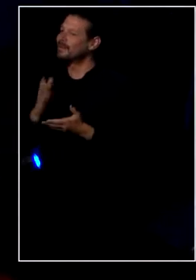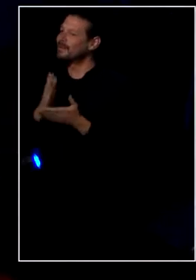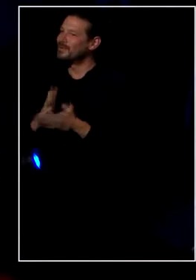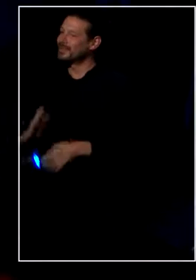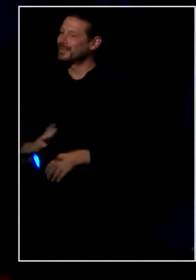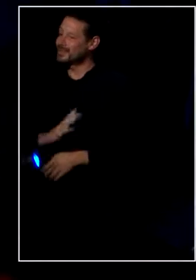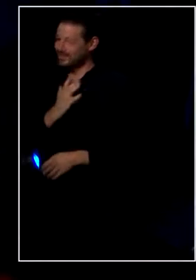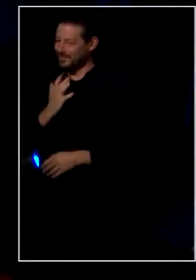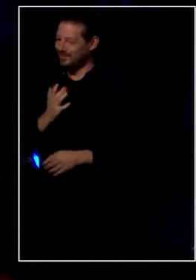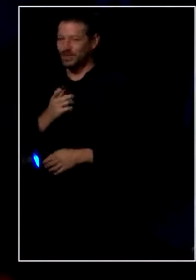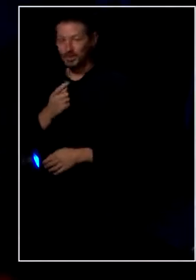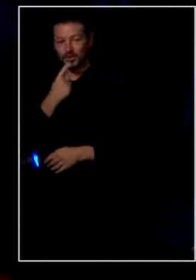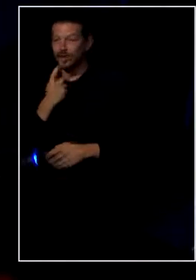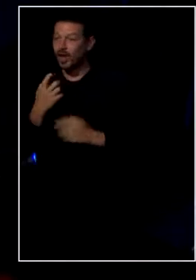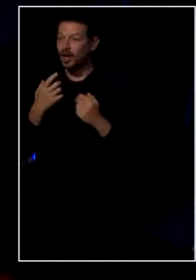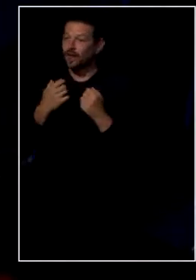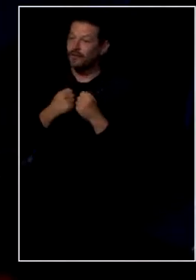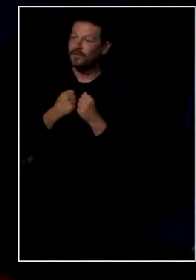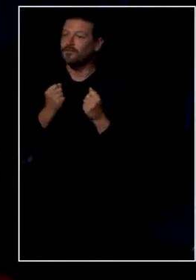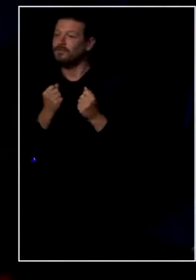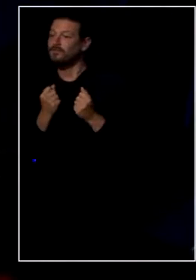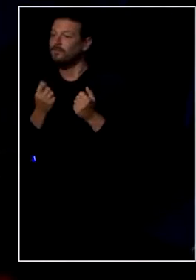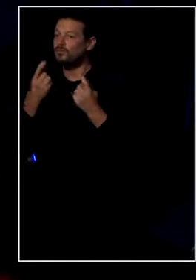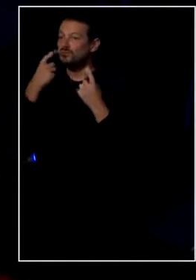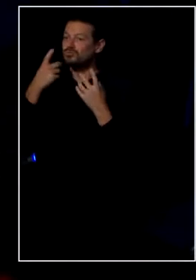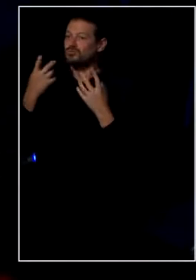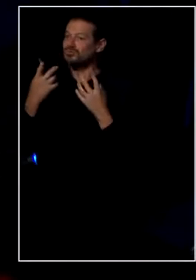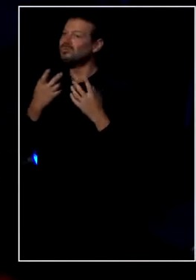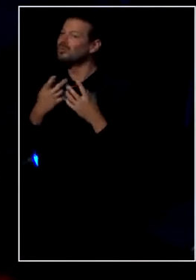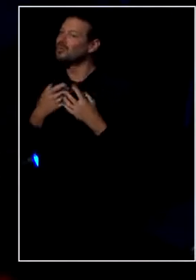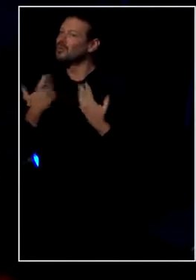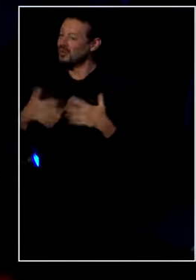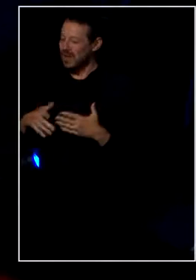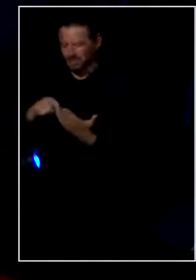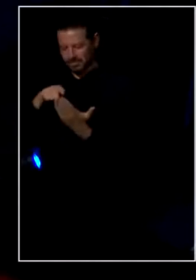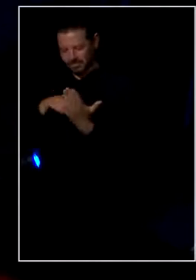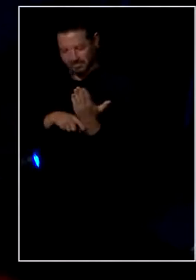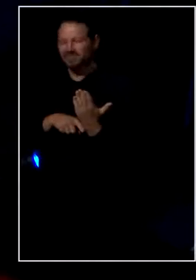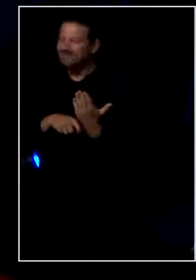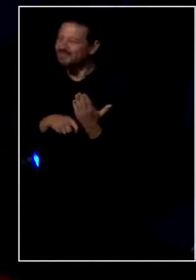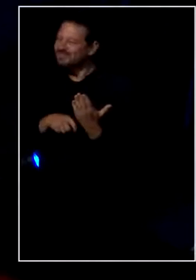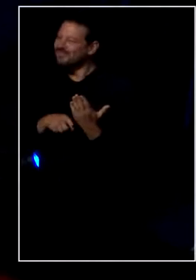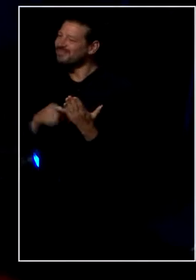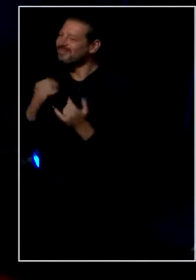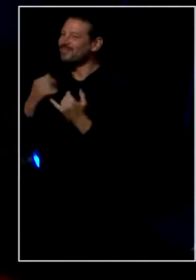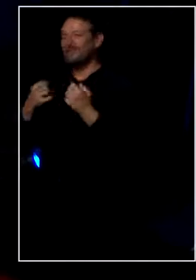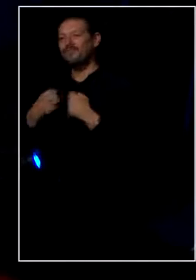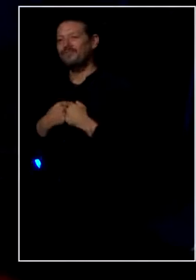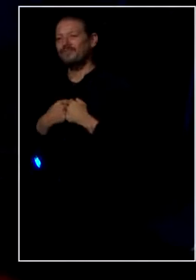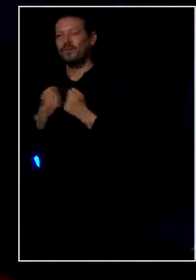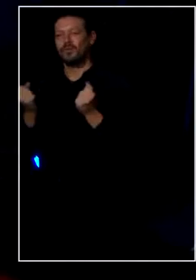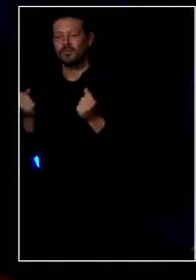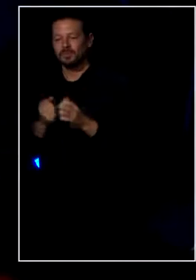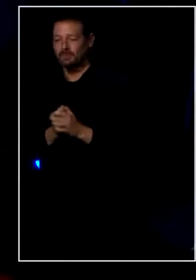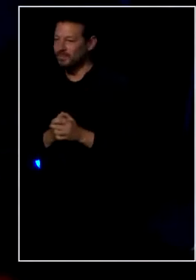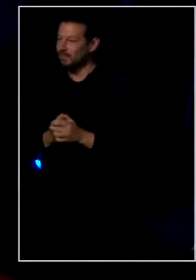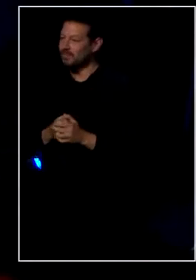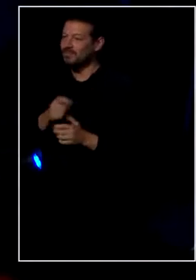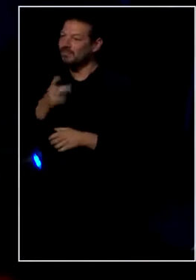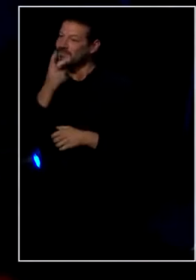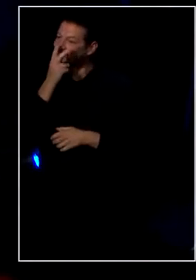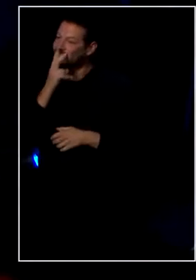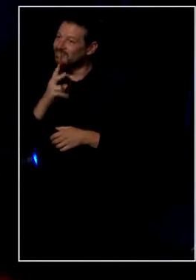say that you are vulnerable. There is such a beautiful vulnerability in that, such a truth in that experience of being at